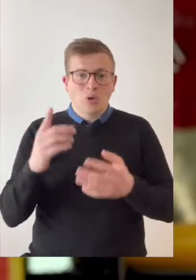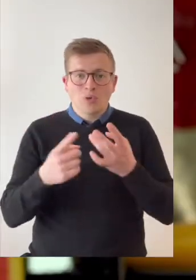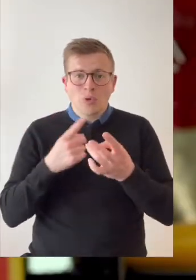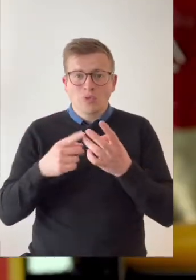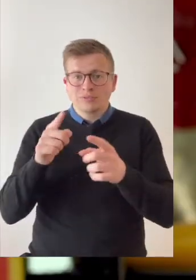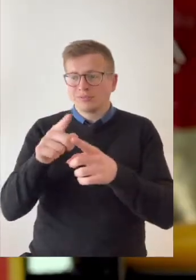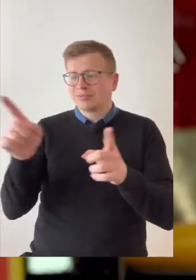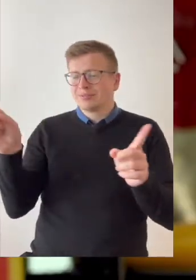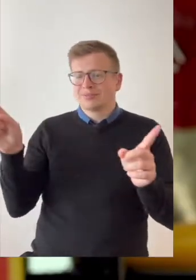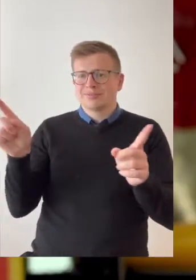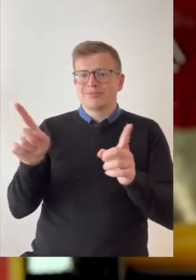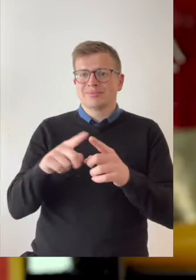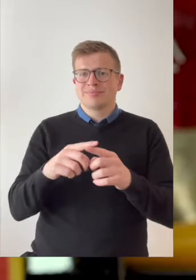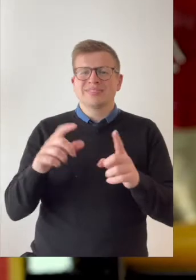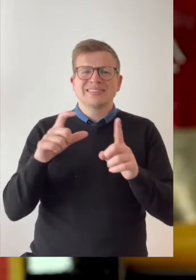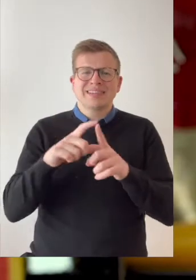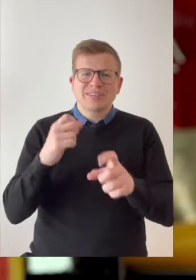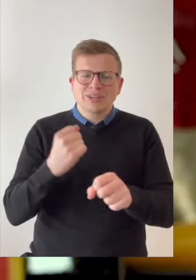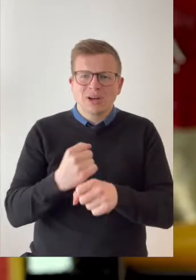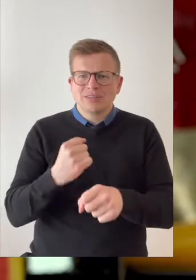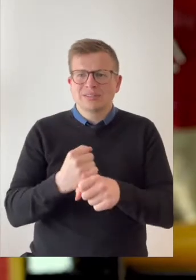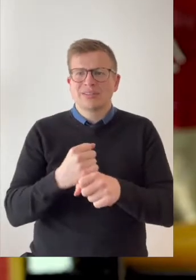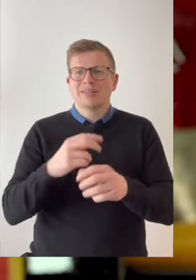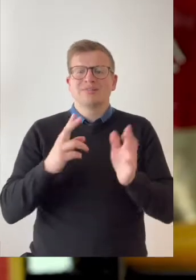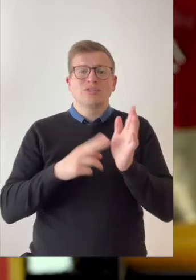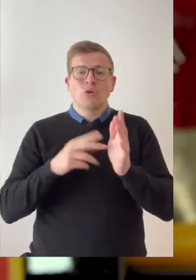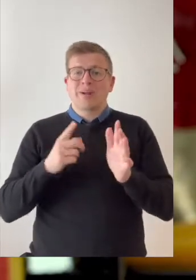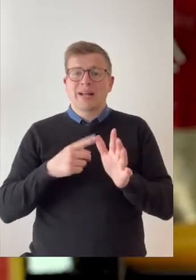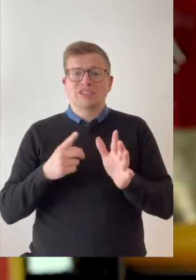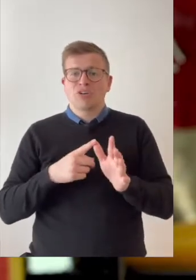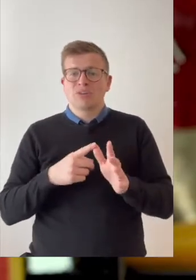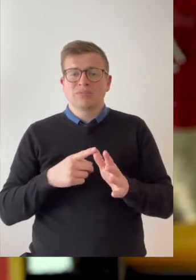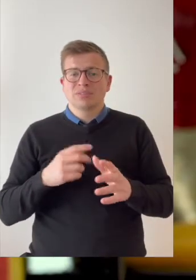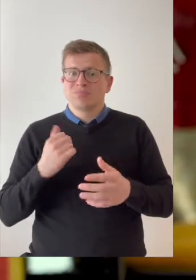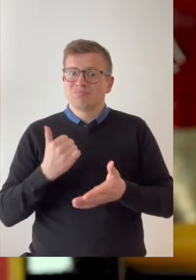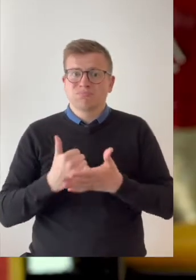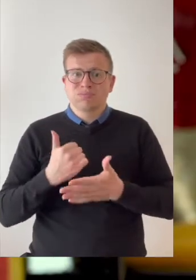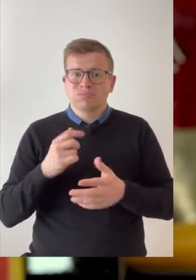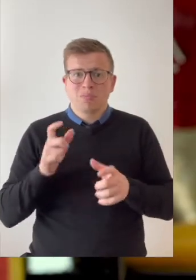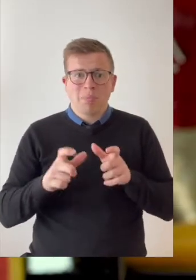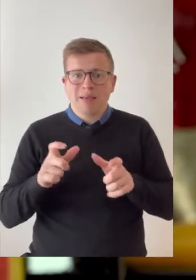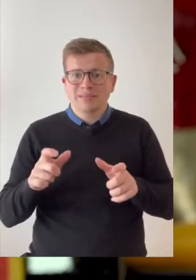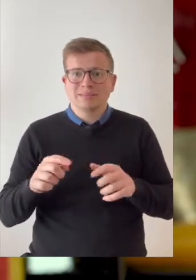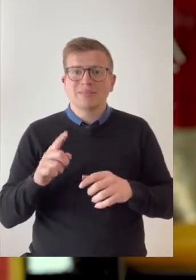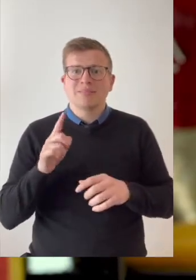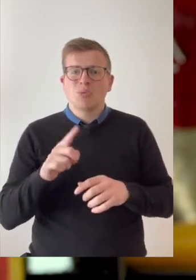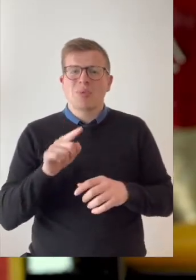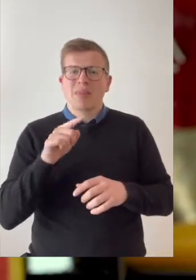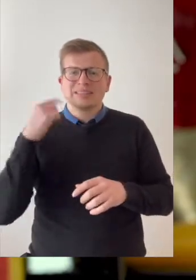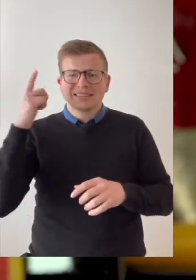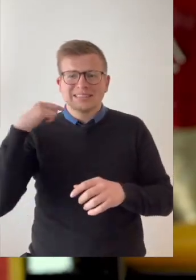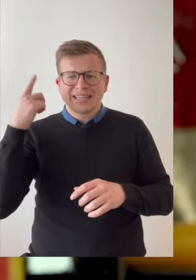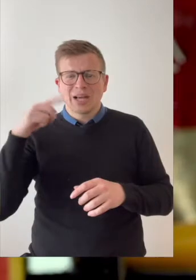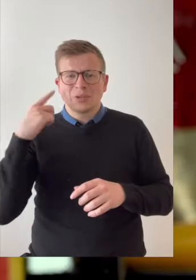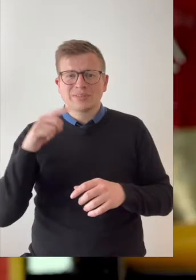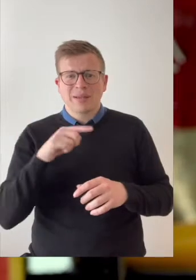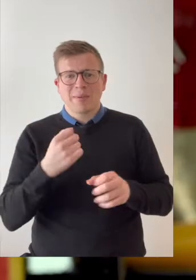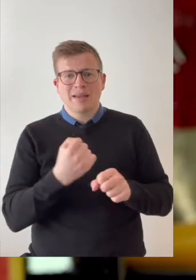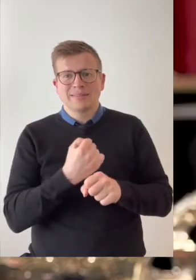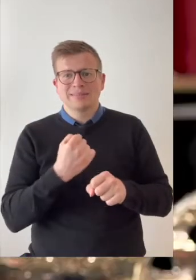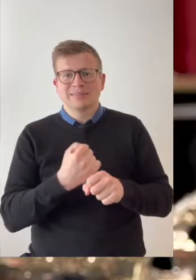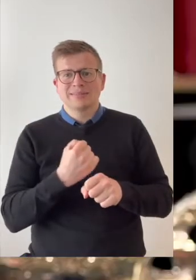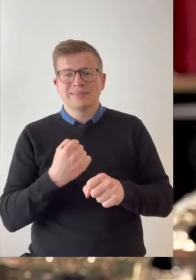yeah, Derek Garside, Norman Ashcroft, smashing players, but that sound, as he used to